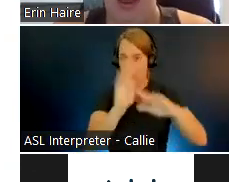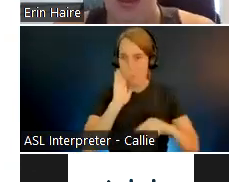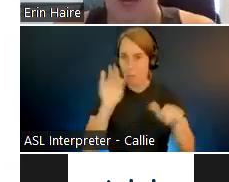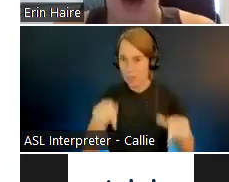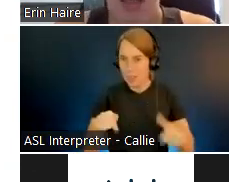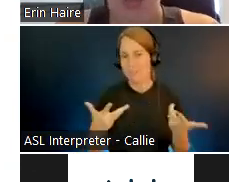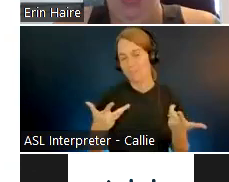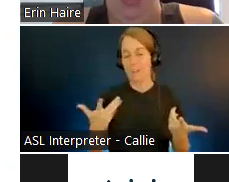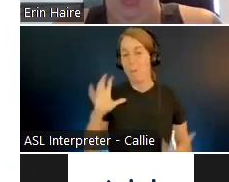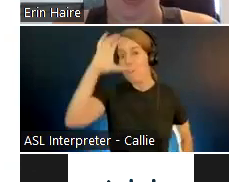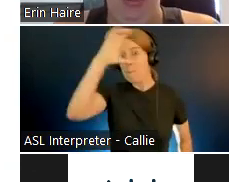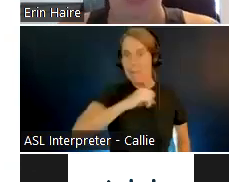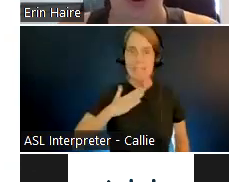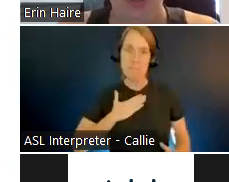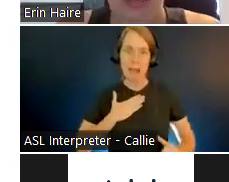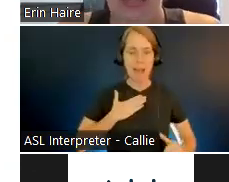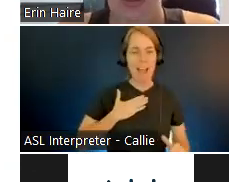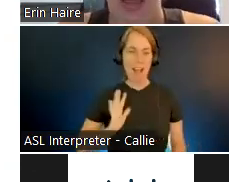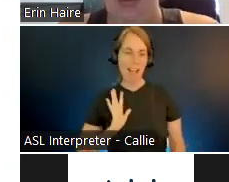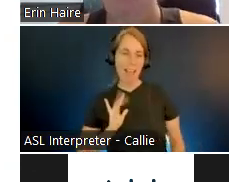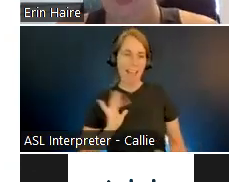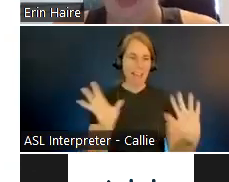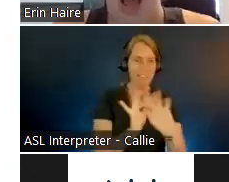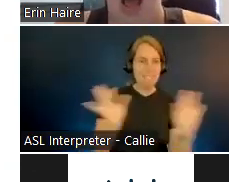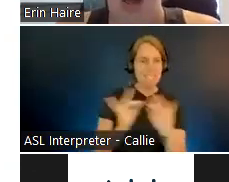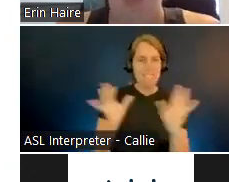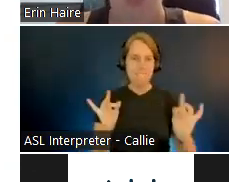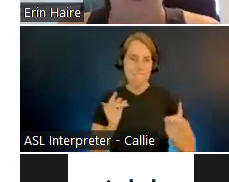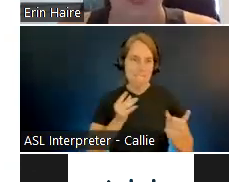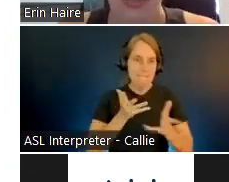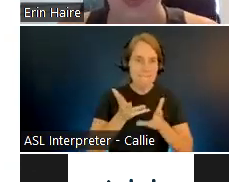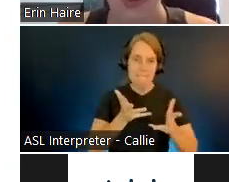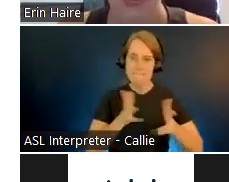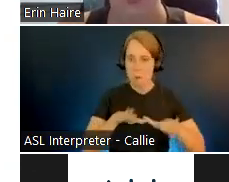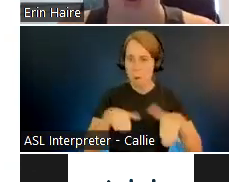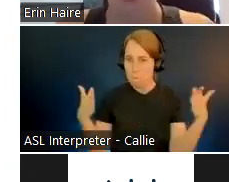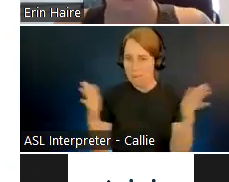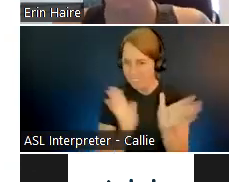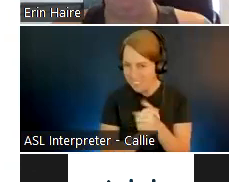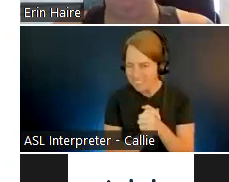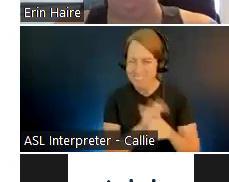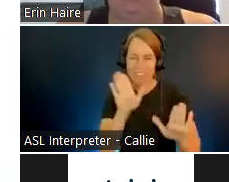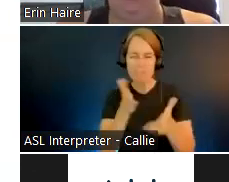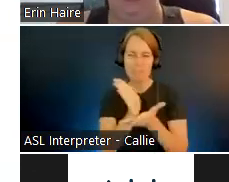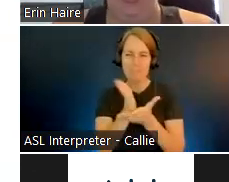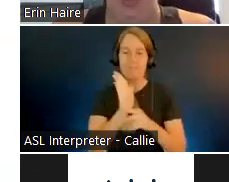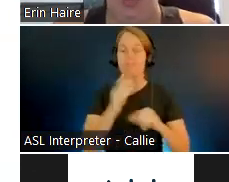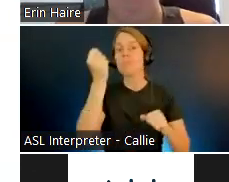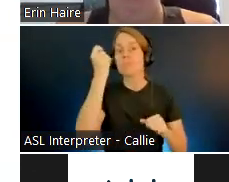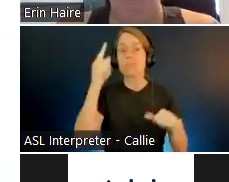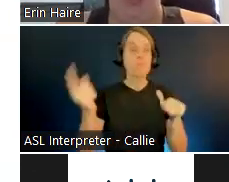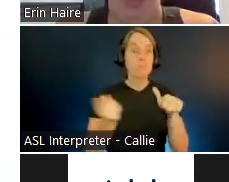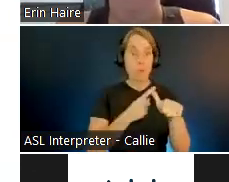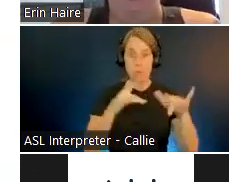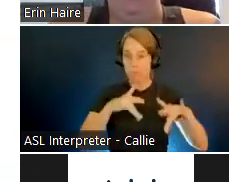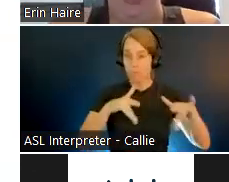miss my compelling opening remarks, but that's okay. First things first, you are being recorded.